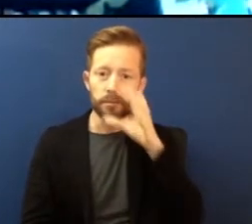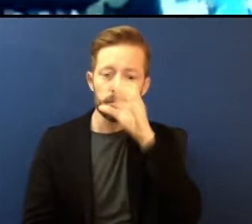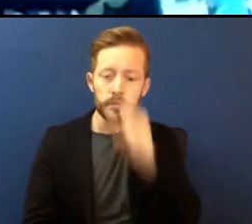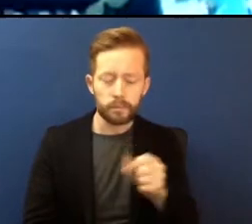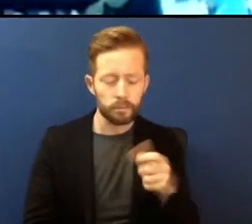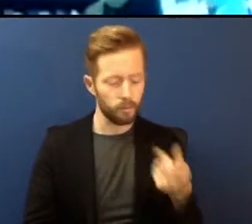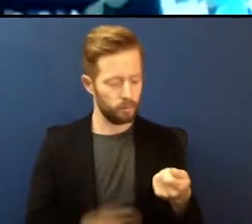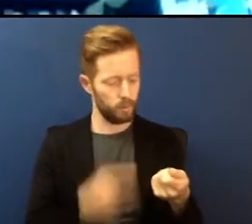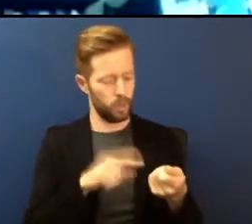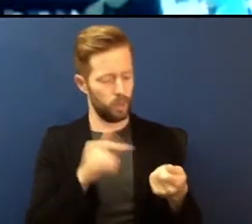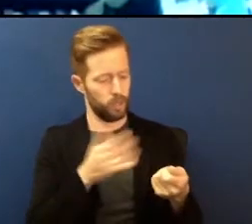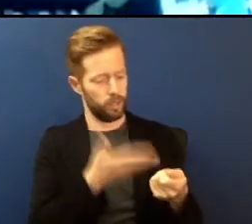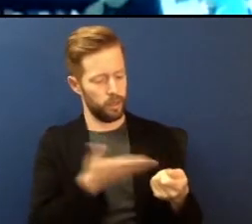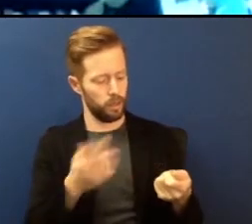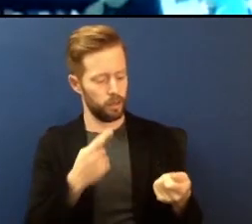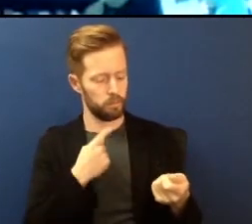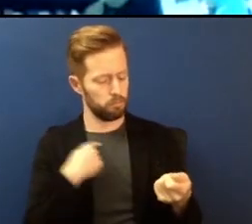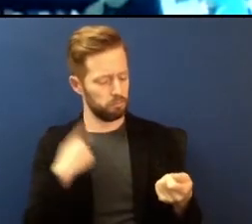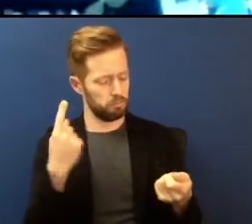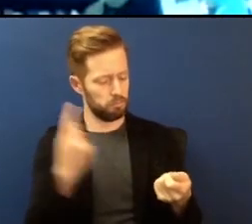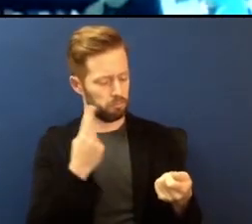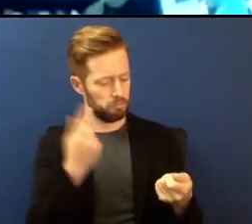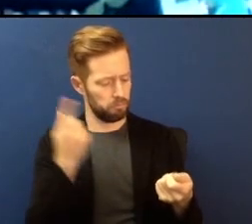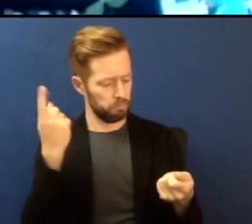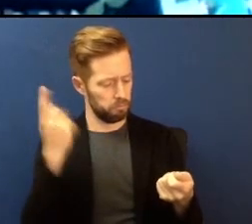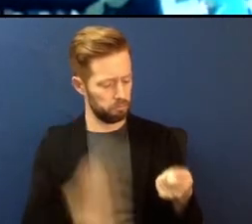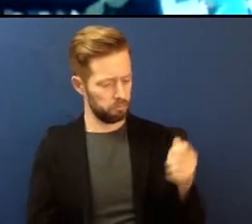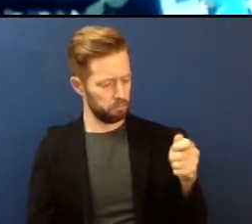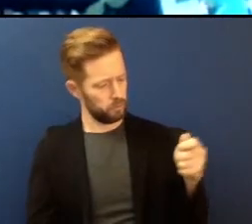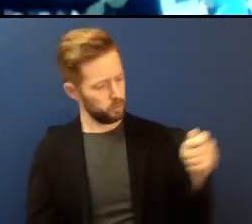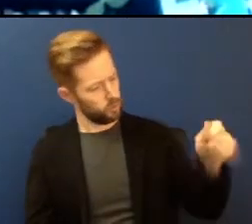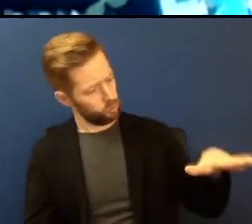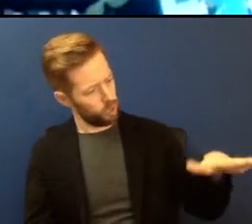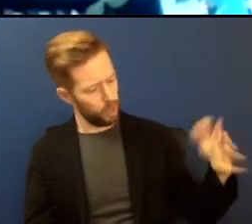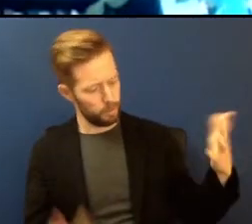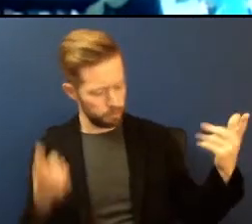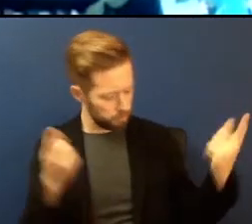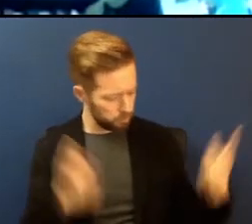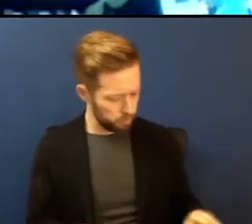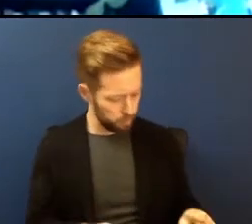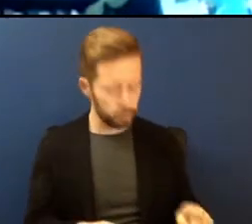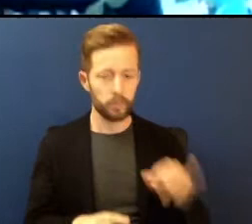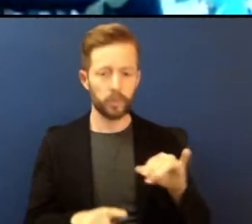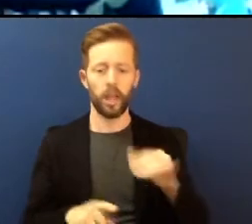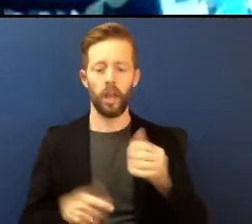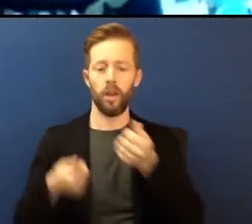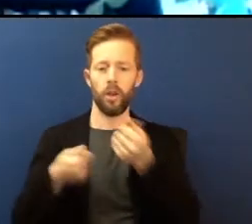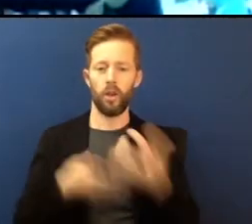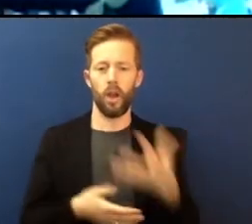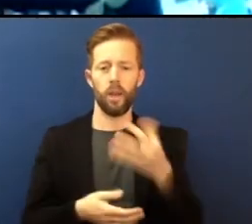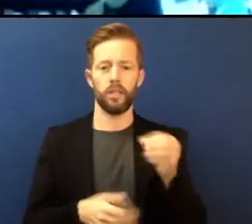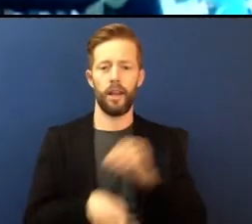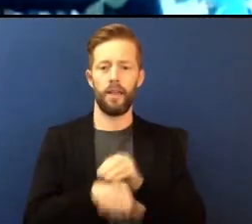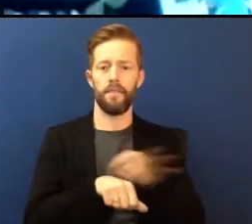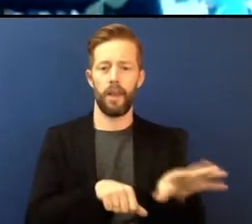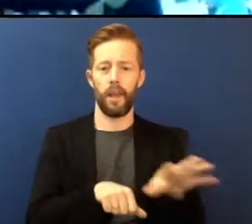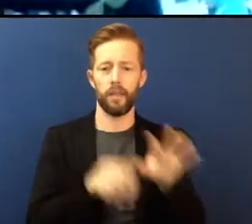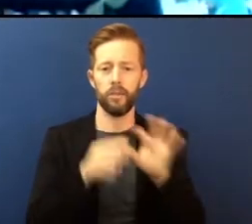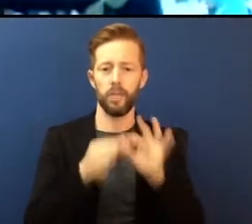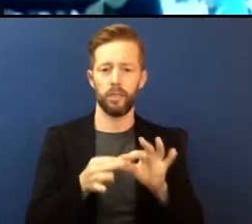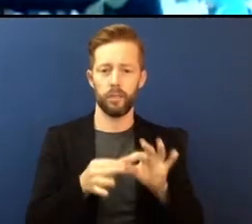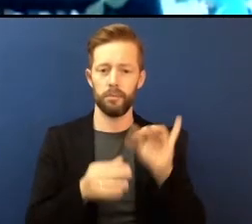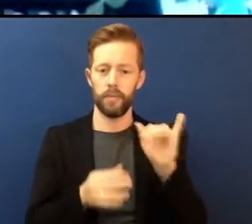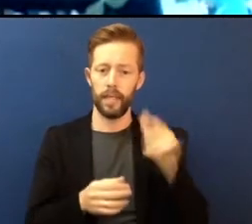was interested. Here's an object. I wonder what would happen. Can I hold this and I drop it? What does it do? So it's a cause and